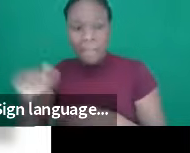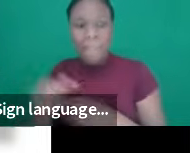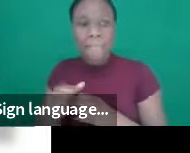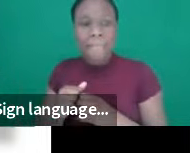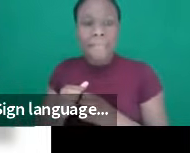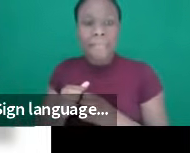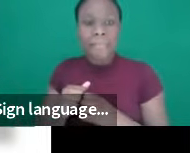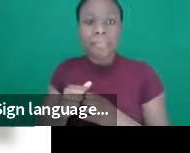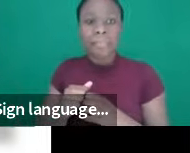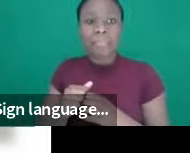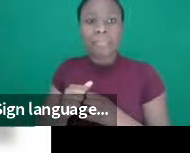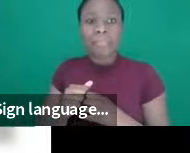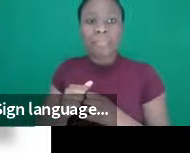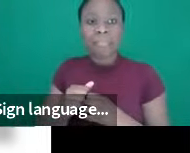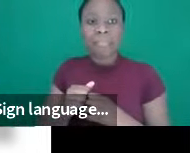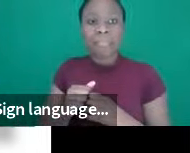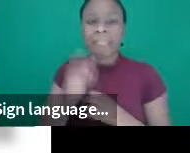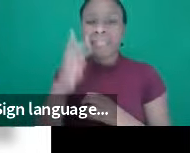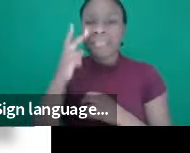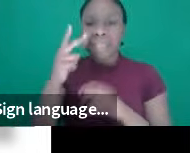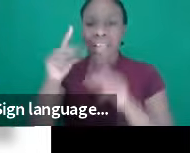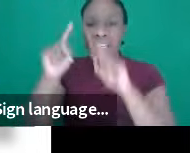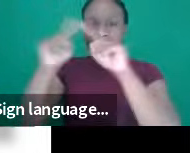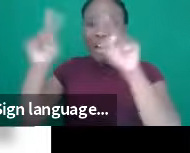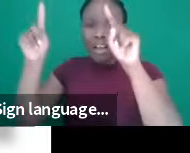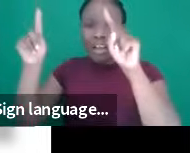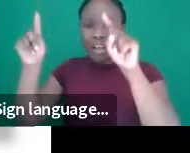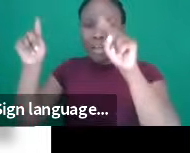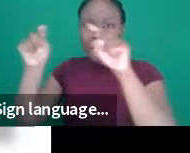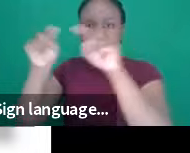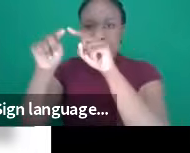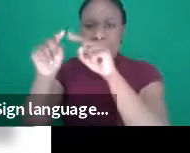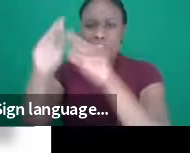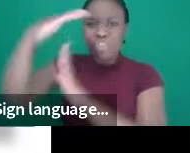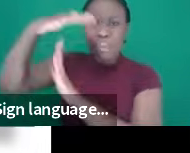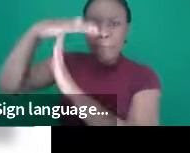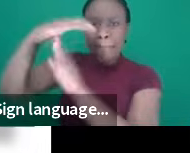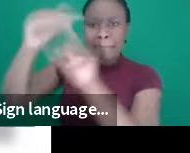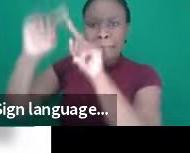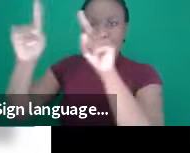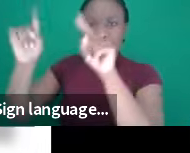placed a red rectangle around, if you are already registered for e-filing, you can log